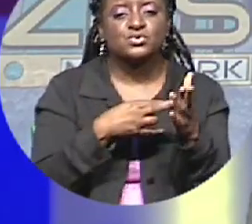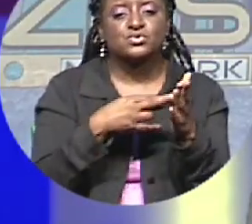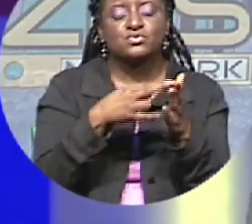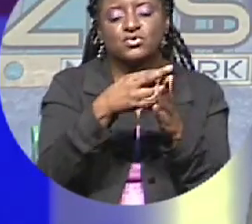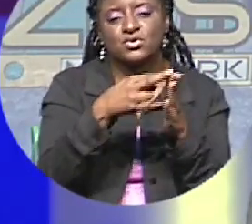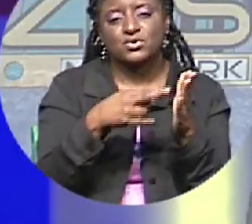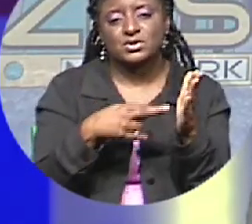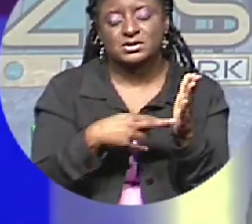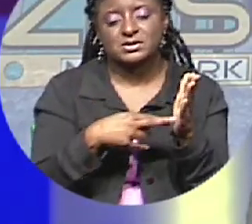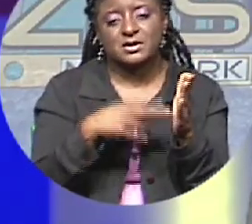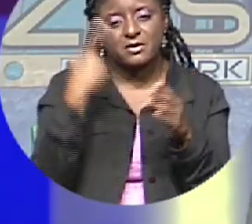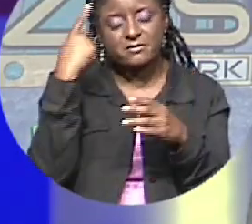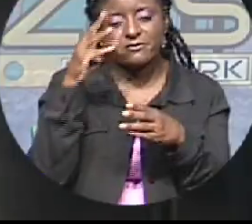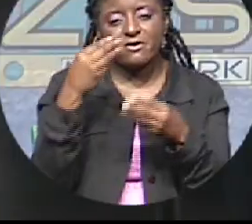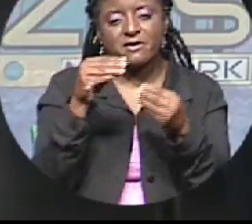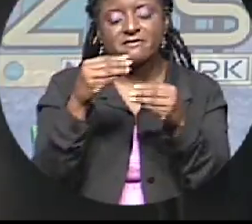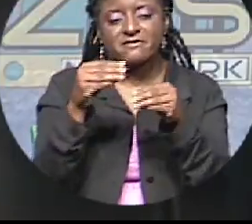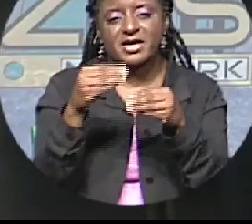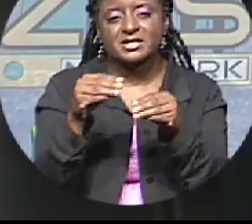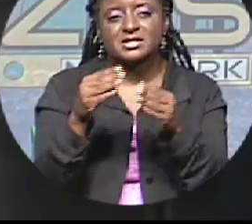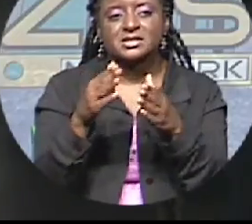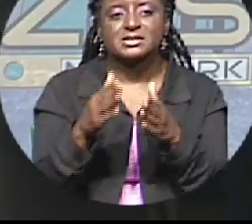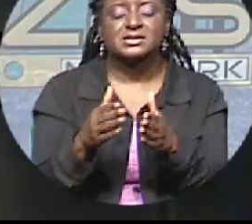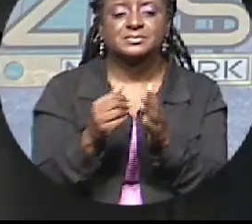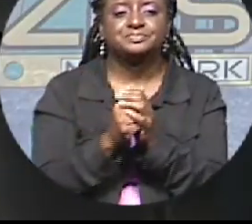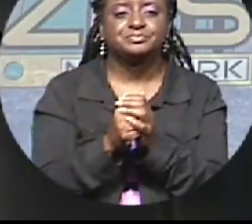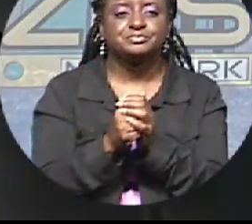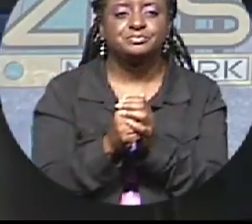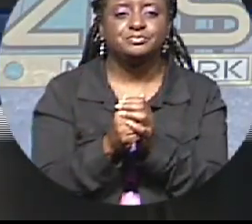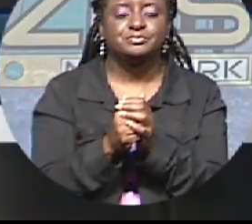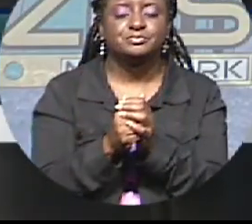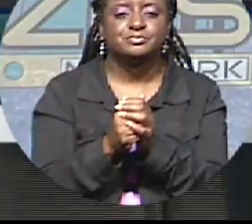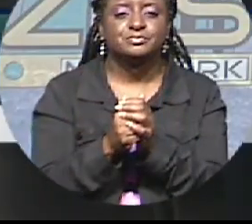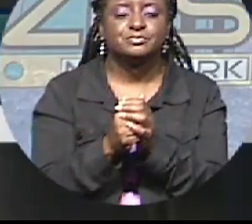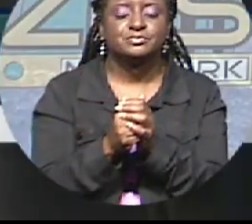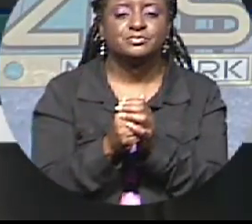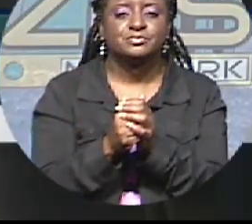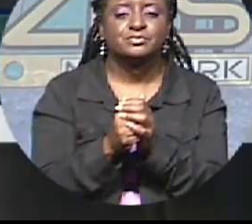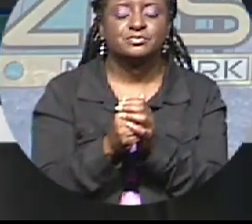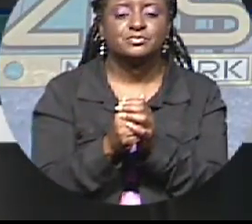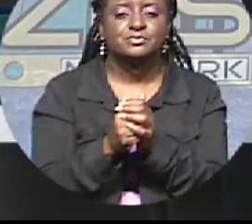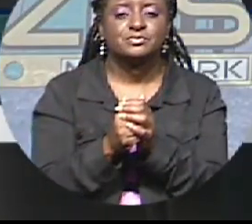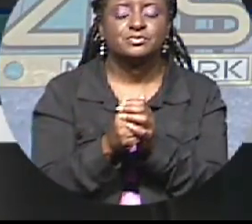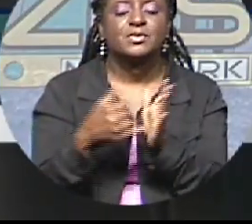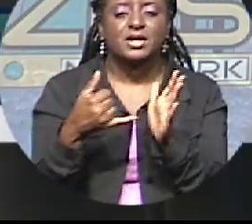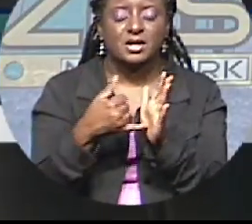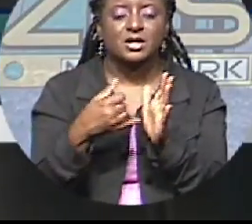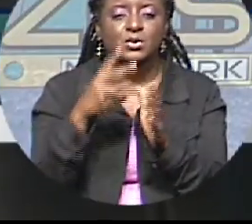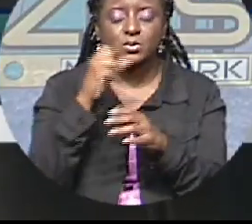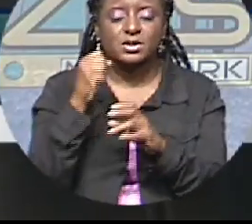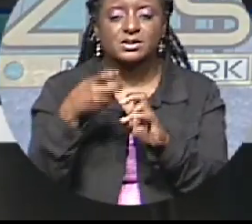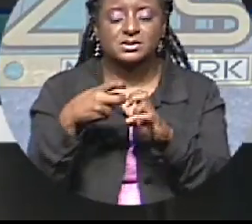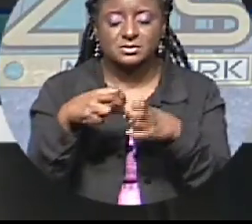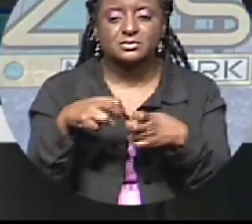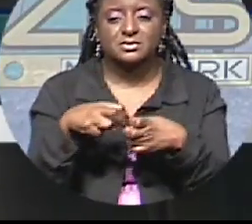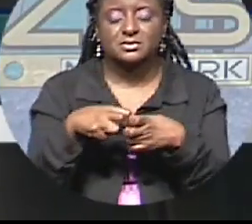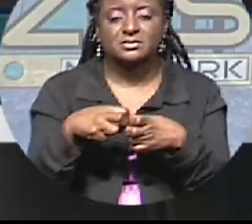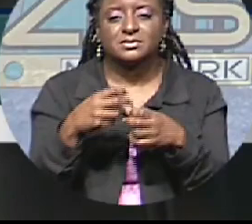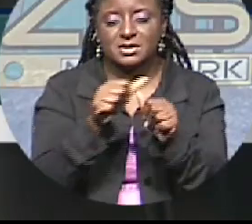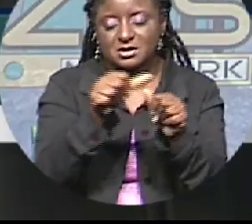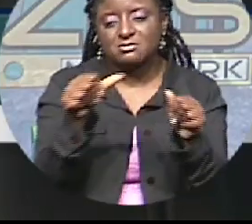for vendors. It was an area that we noticed we were deficient in last year, so we are going to have the